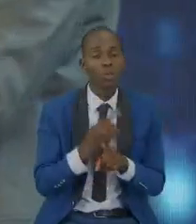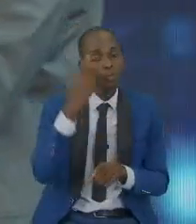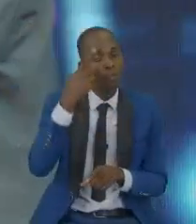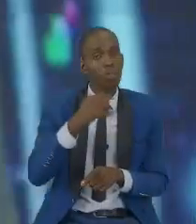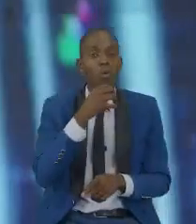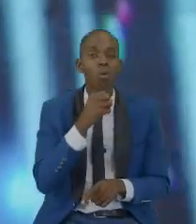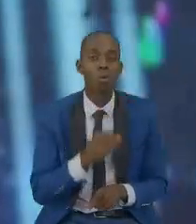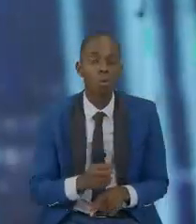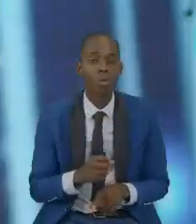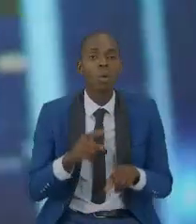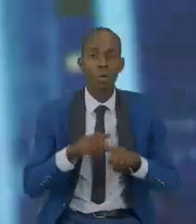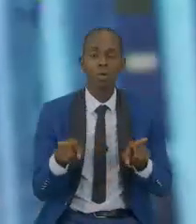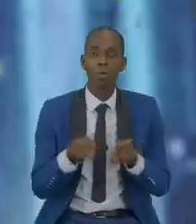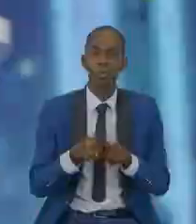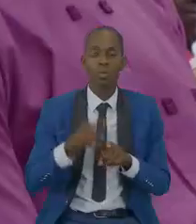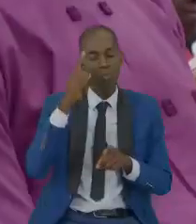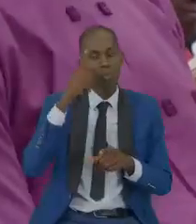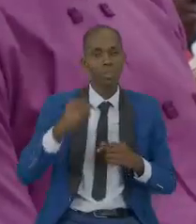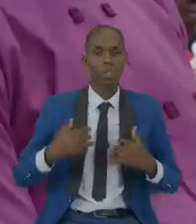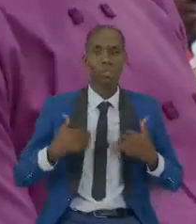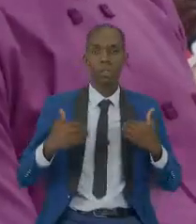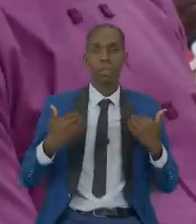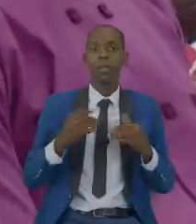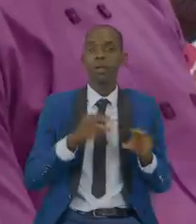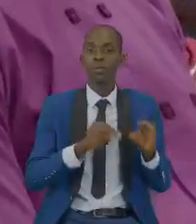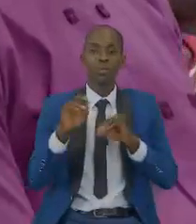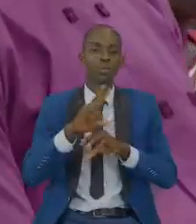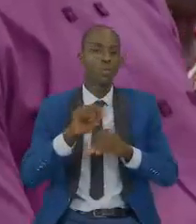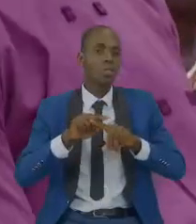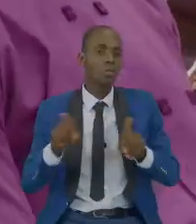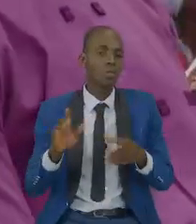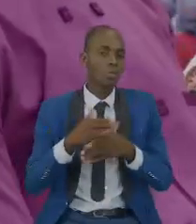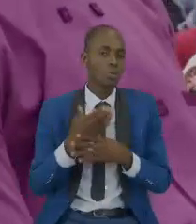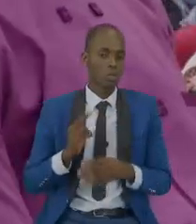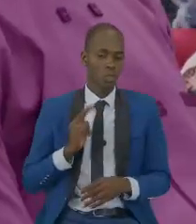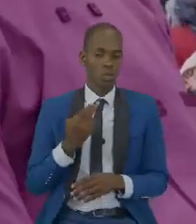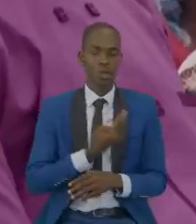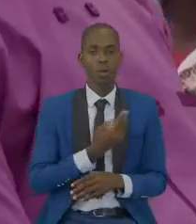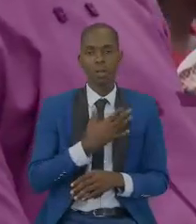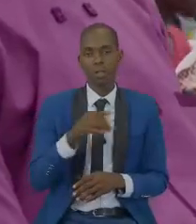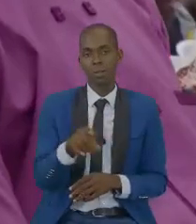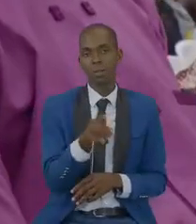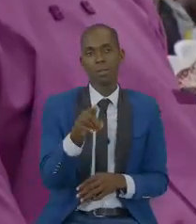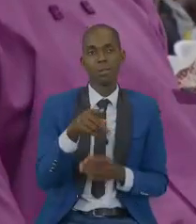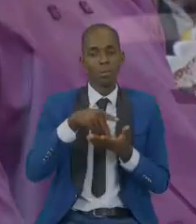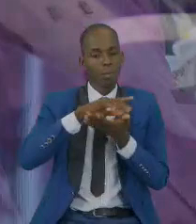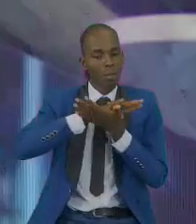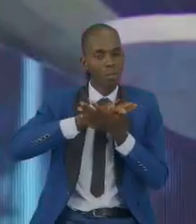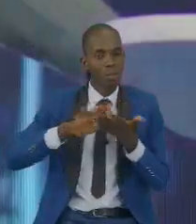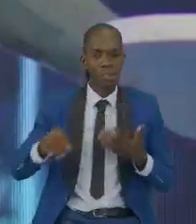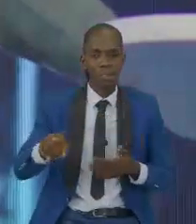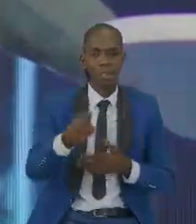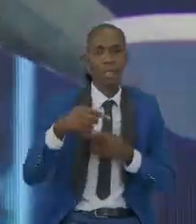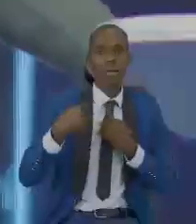he put no difference between us and them, purifying their hearts